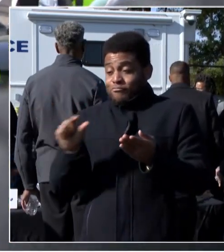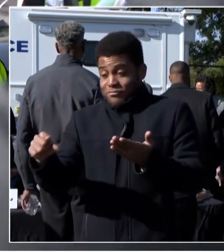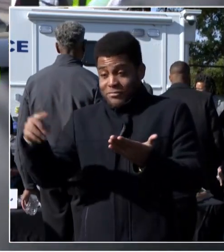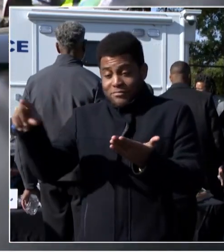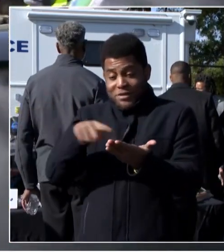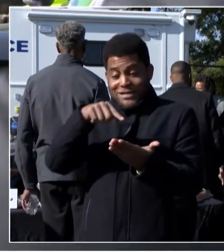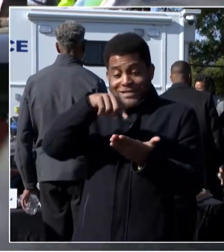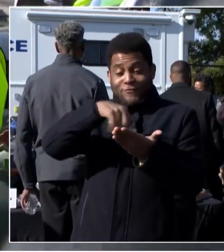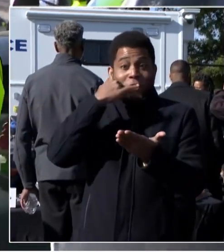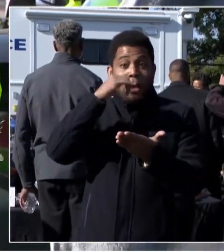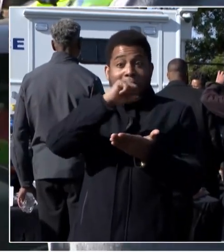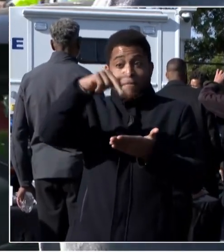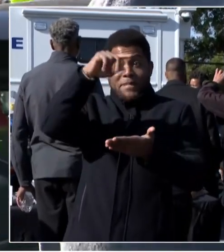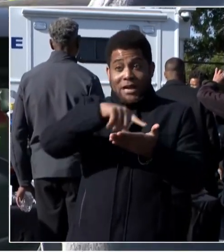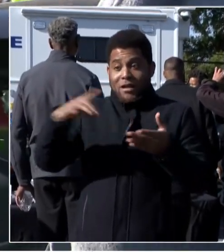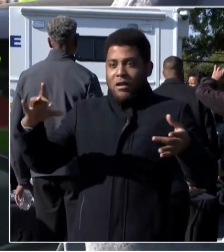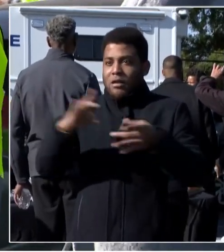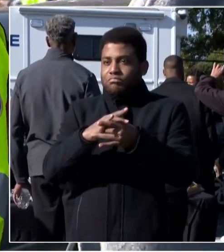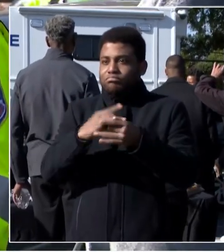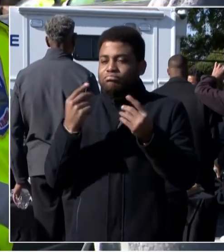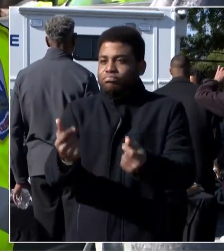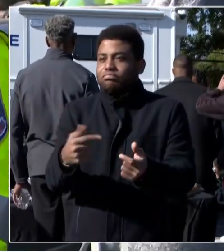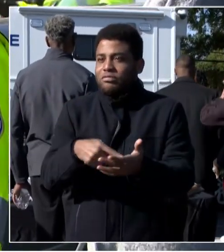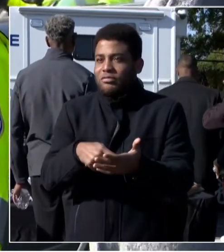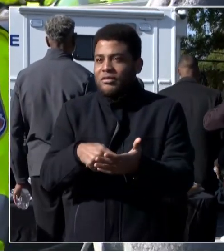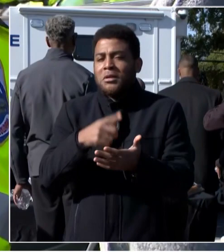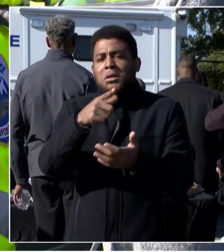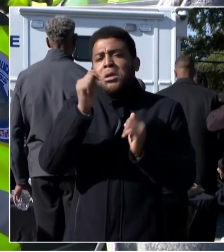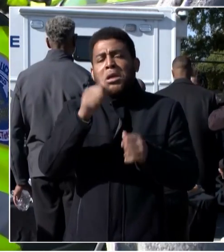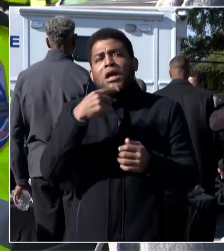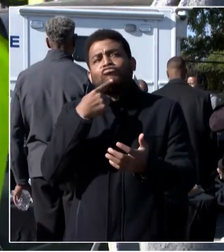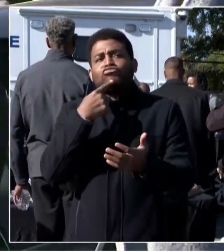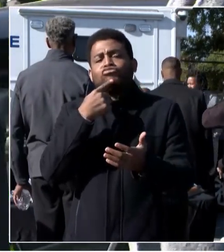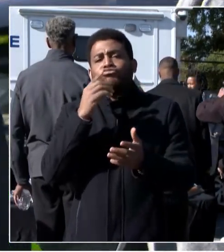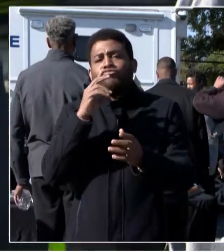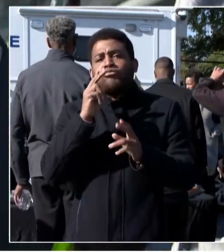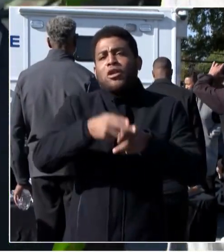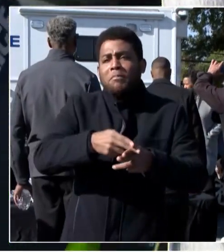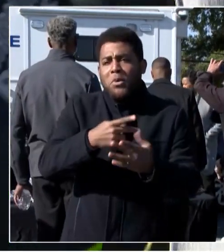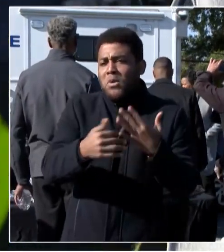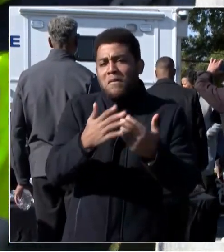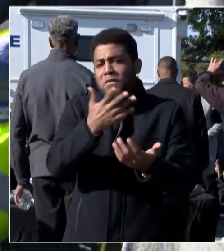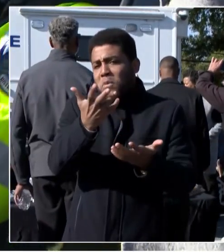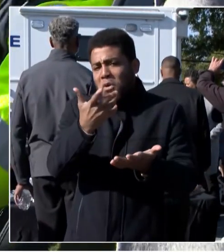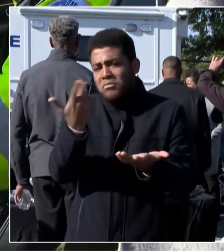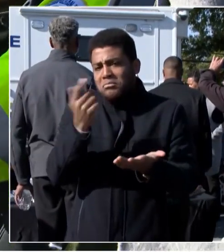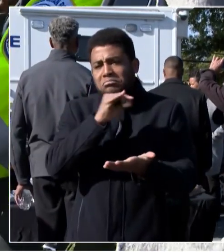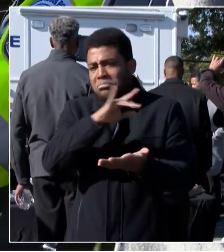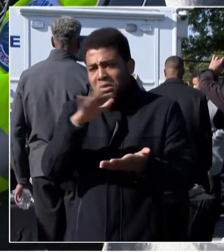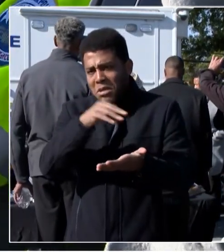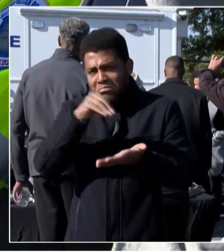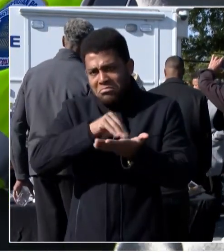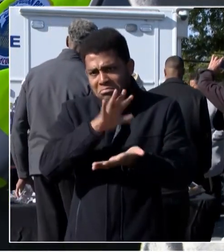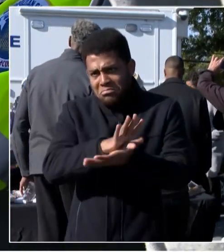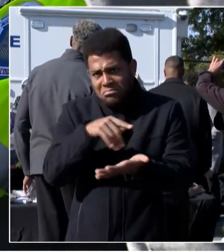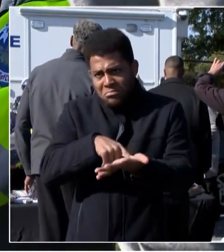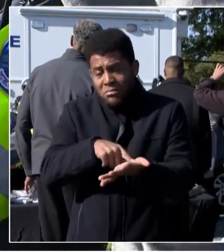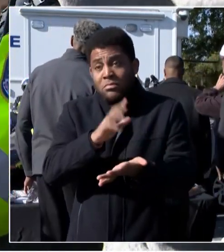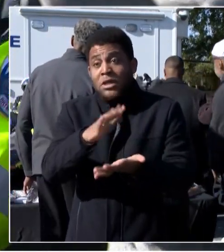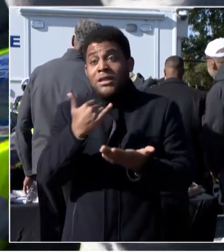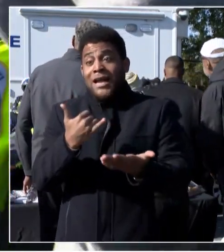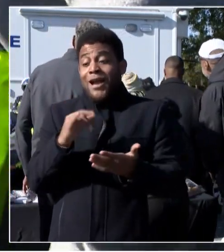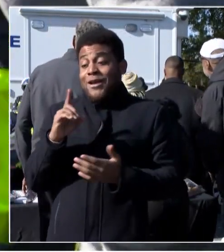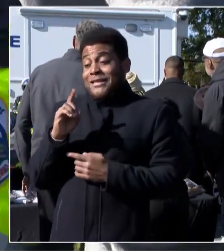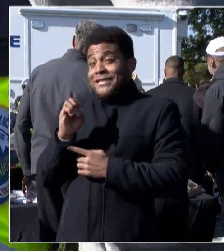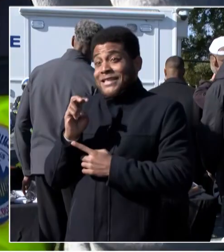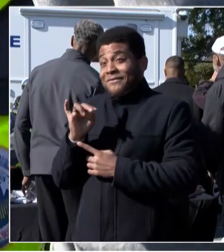like. It's a real simple process. Takes less than a minute to actually get all set up. And now once I have my AirTag device, I'll place